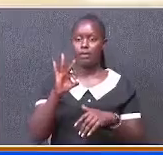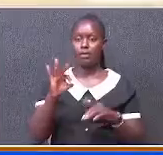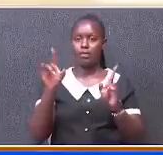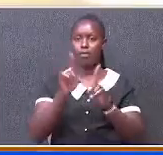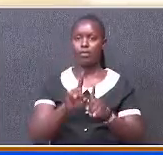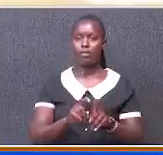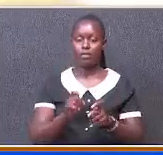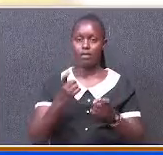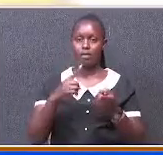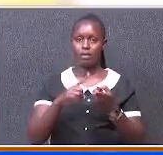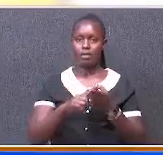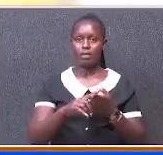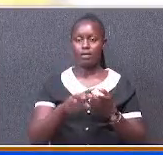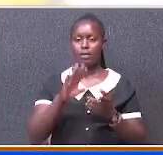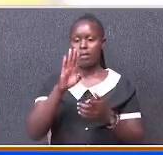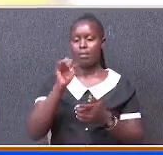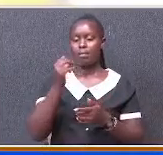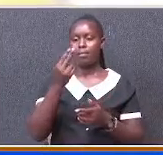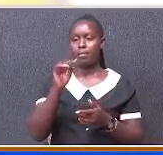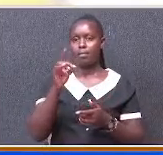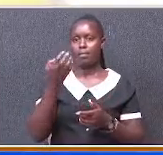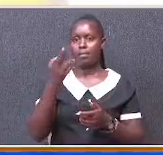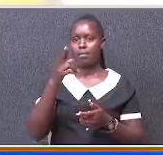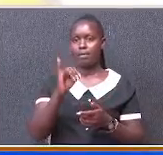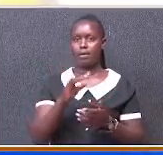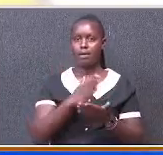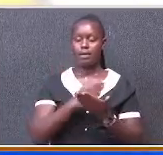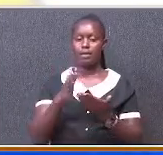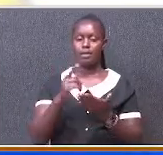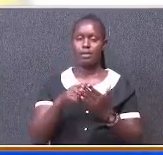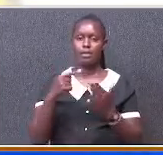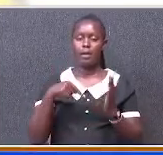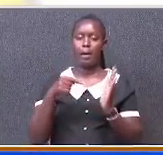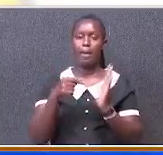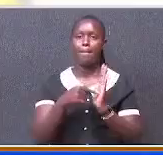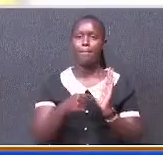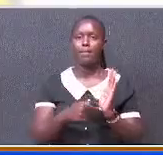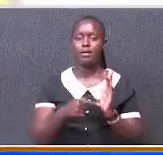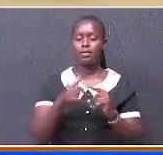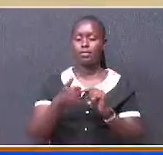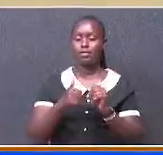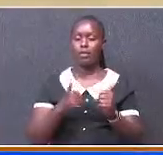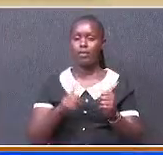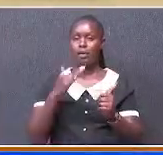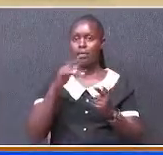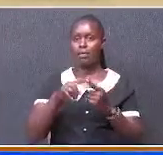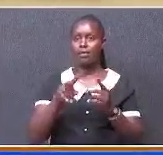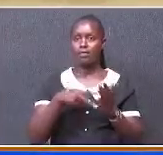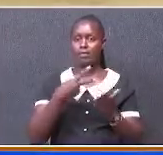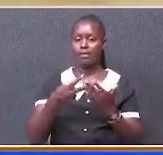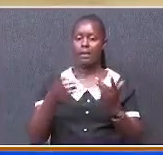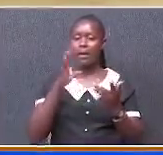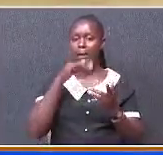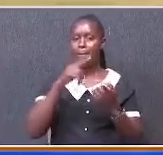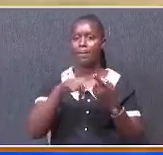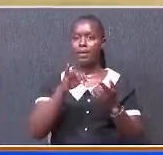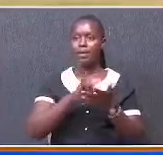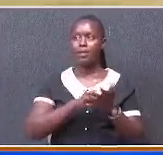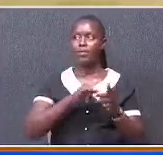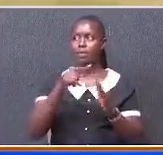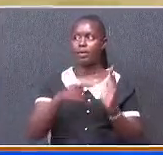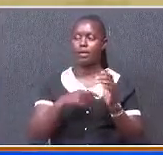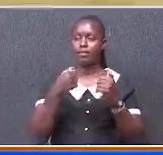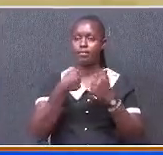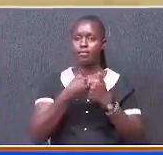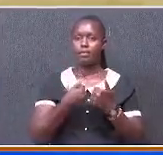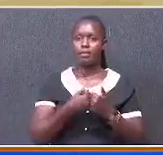team. Bandari FC will be looking to salvage some points in order to avoid being dragged down to the relegation zone when they face off with